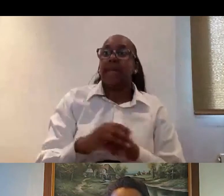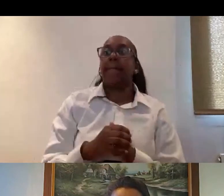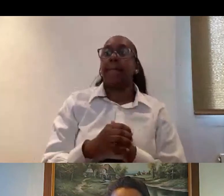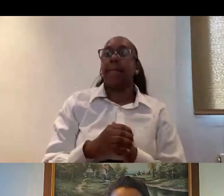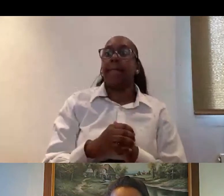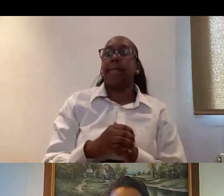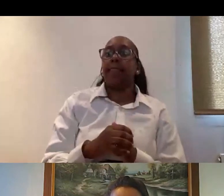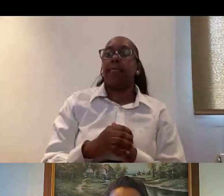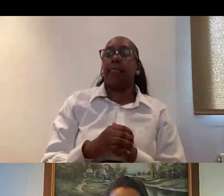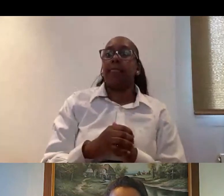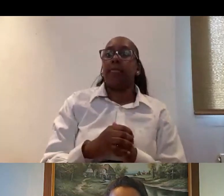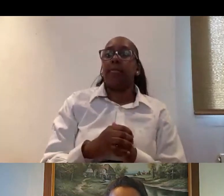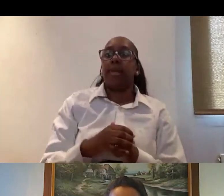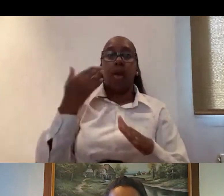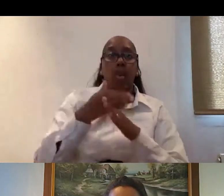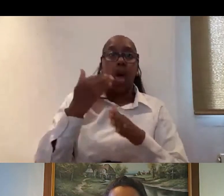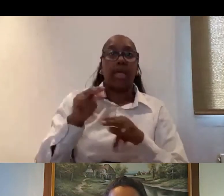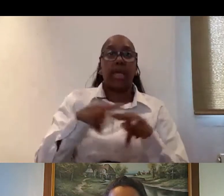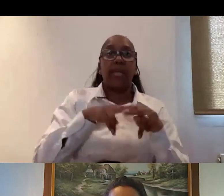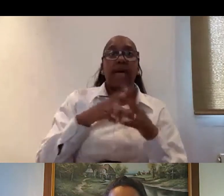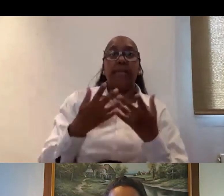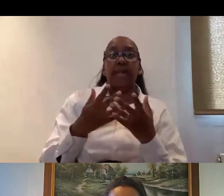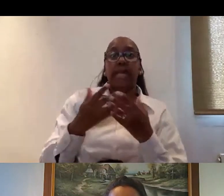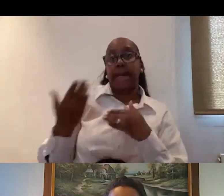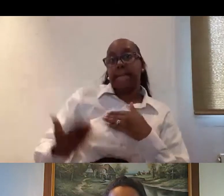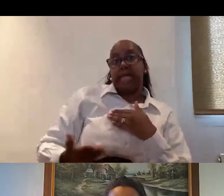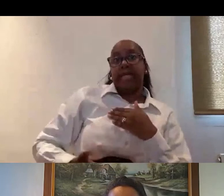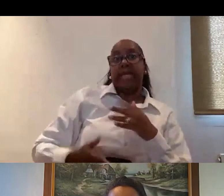I work for our family business in DIY.